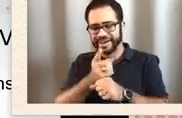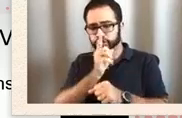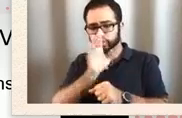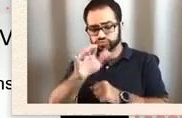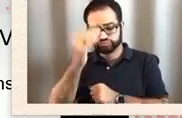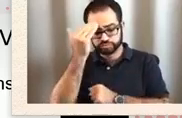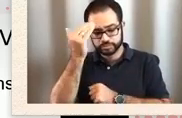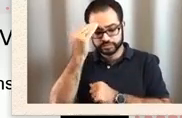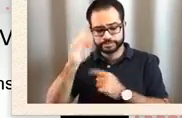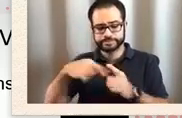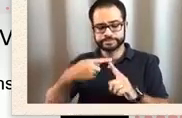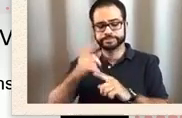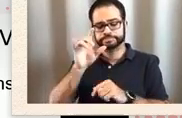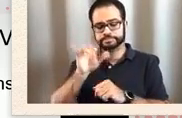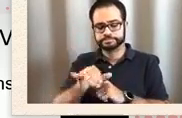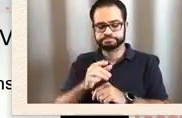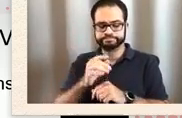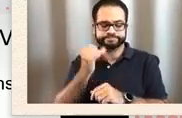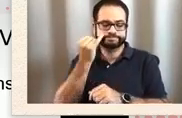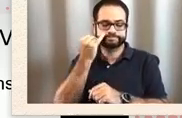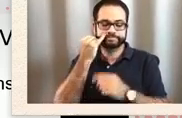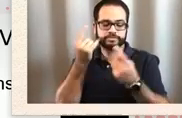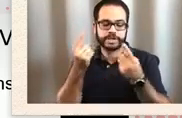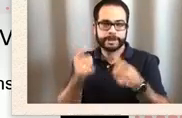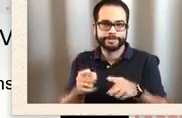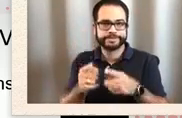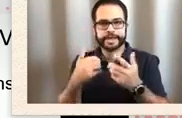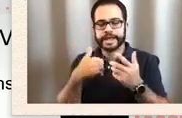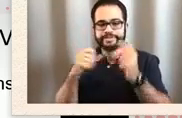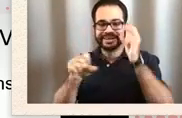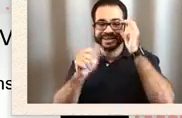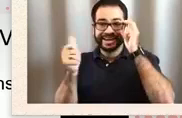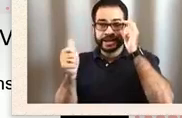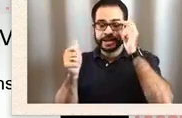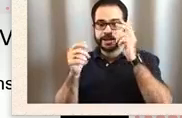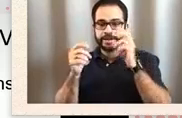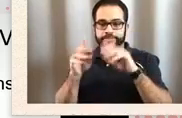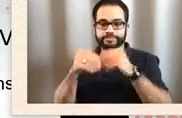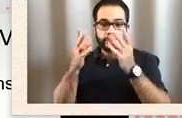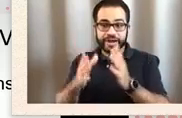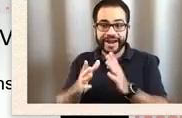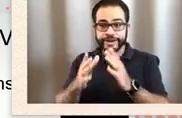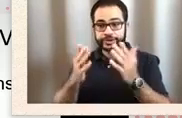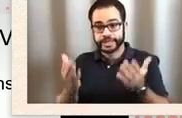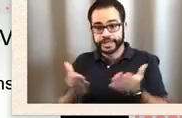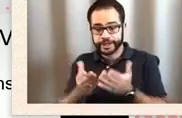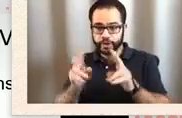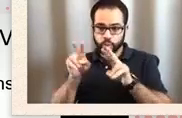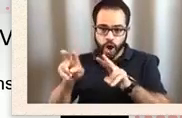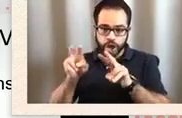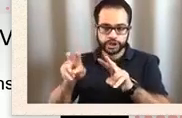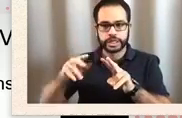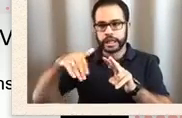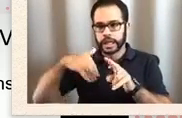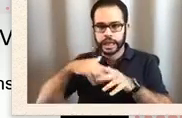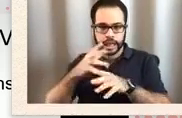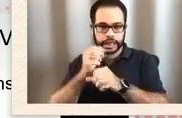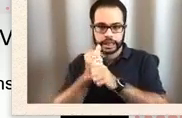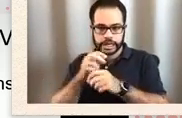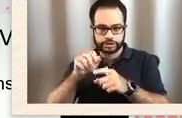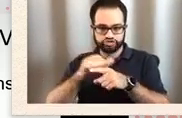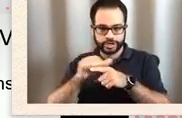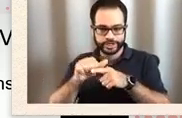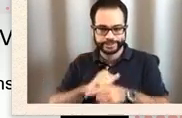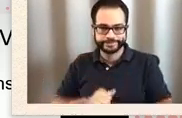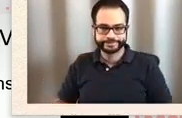case we had any providers of respite or personal supports who are viewing this presentation.